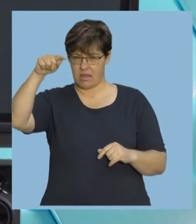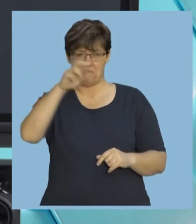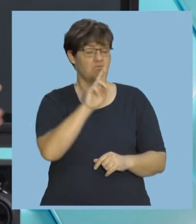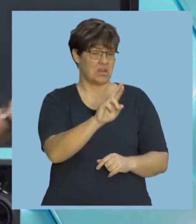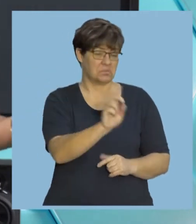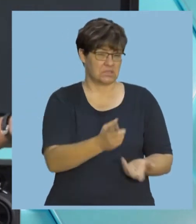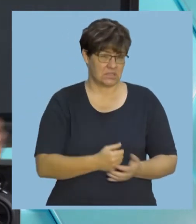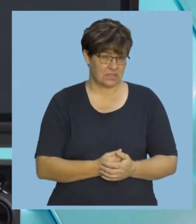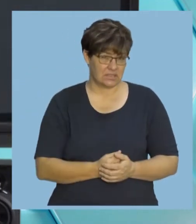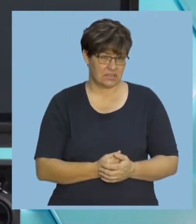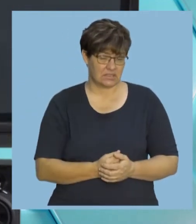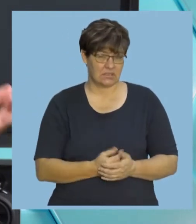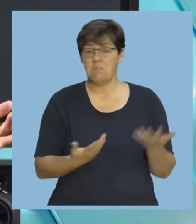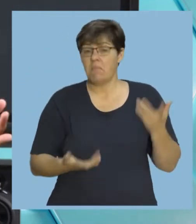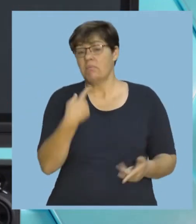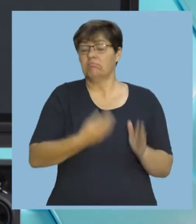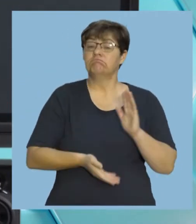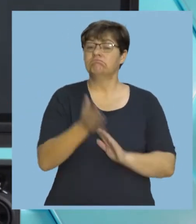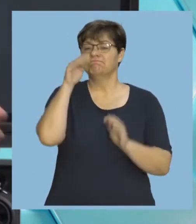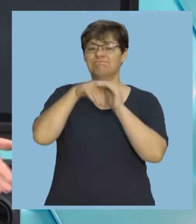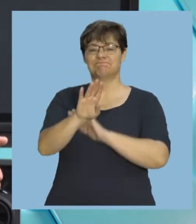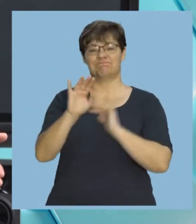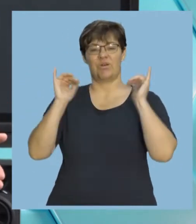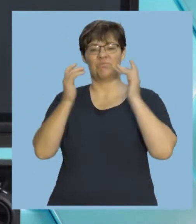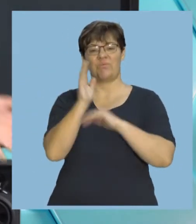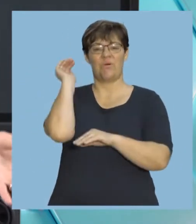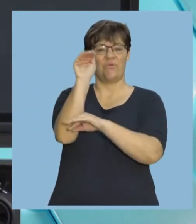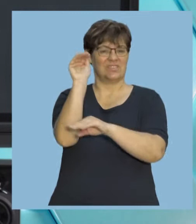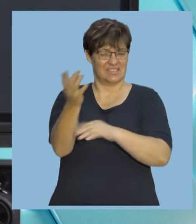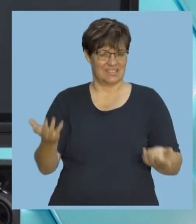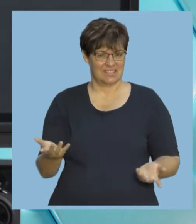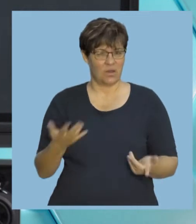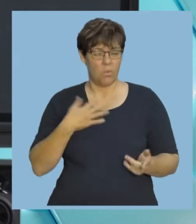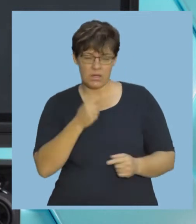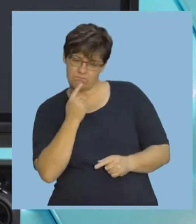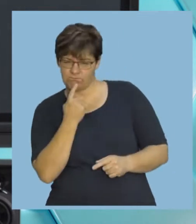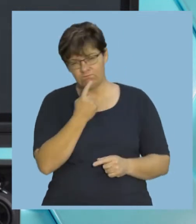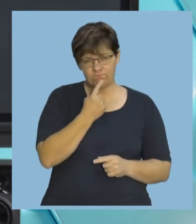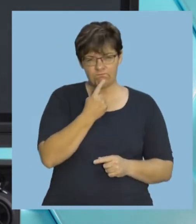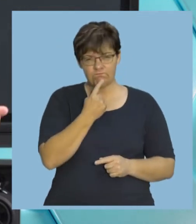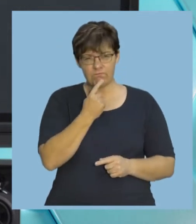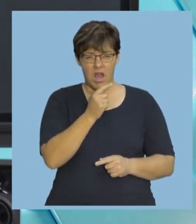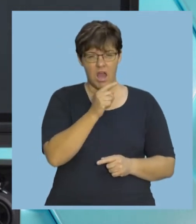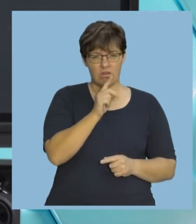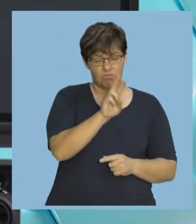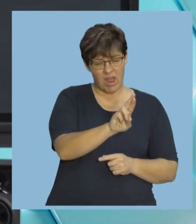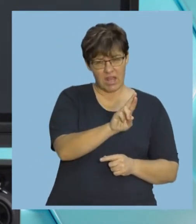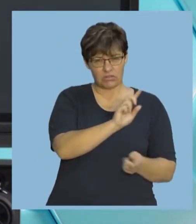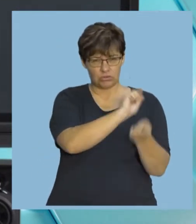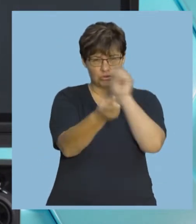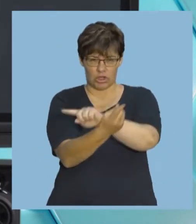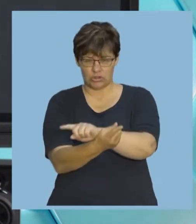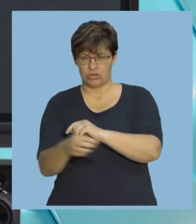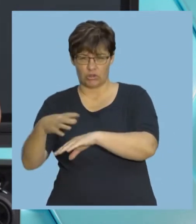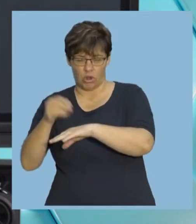mean, you might be traveling overseas and you want the best time to exchange your rand to dollars. Okay,